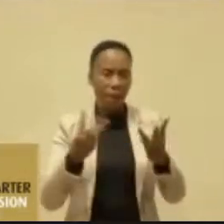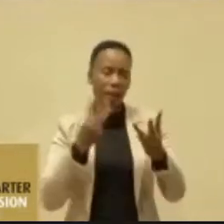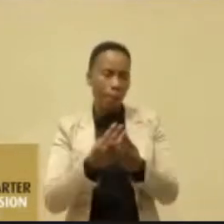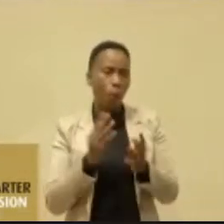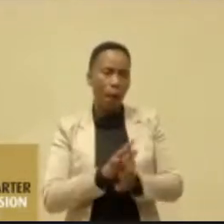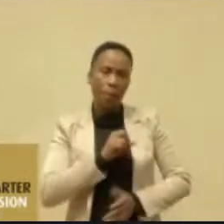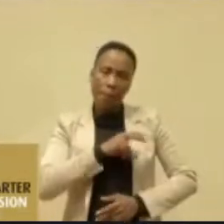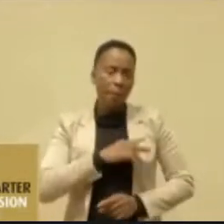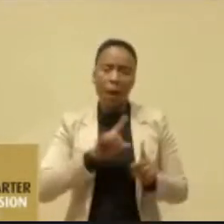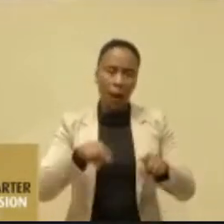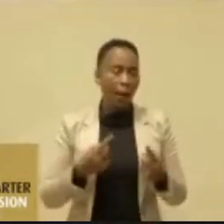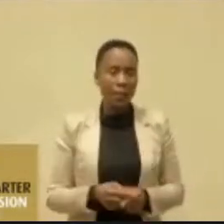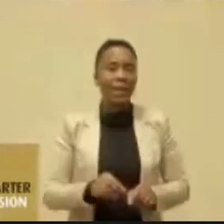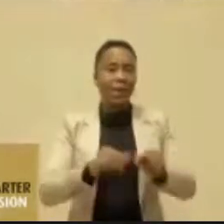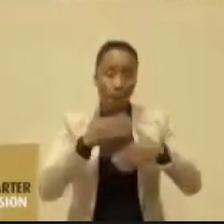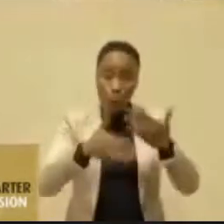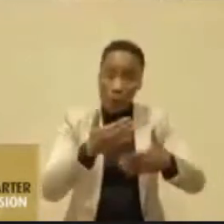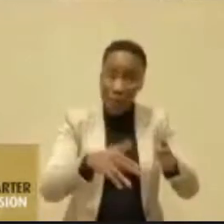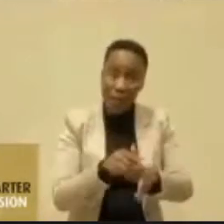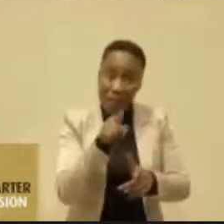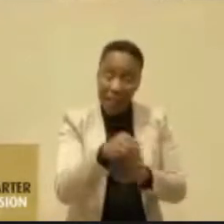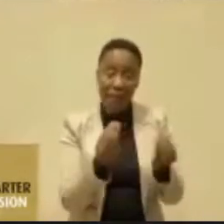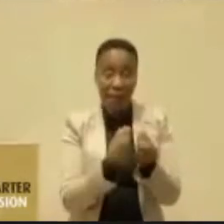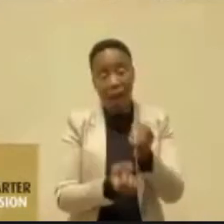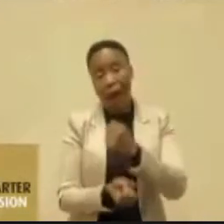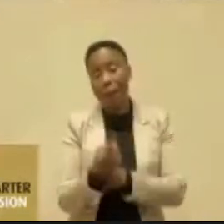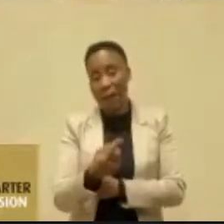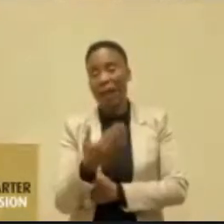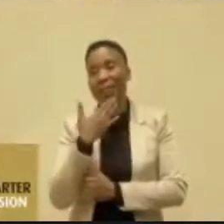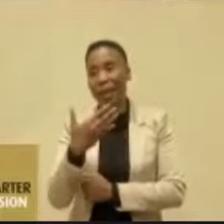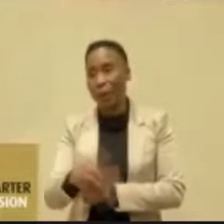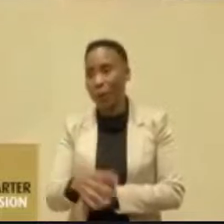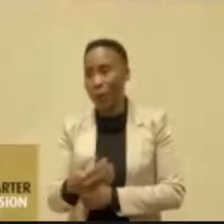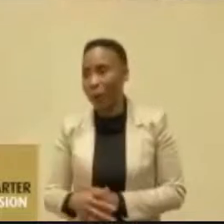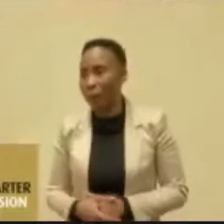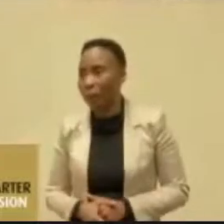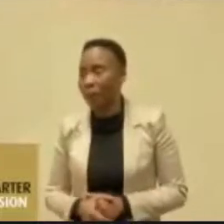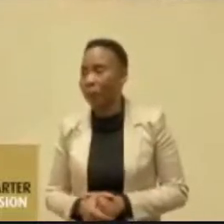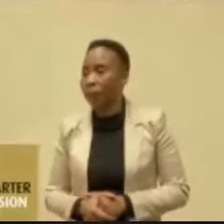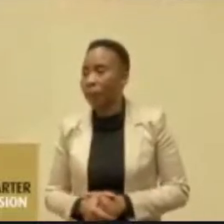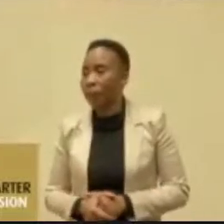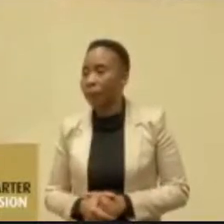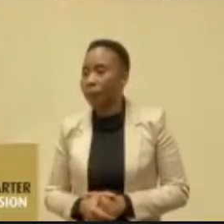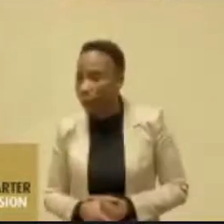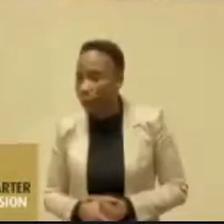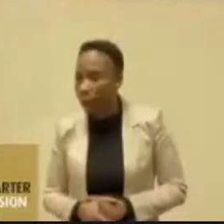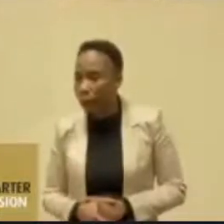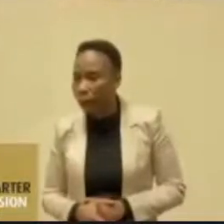thank you you don't have time anymore i give you an extra minute